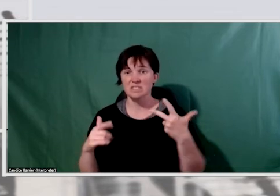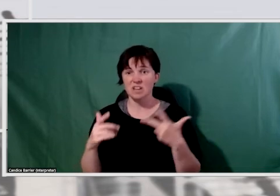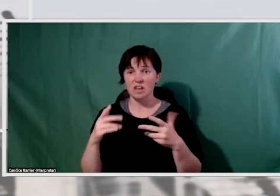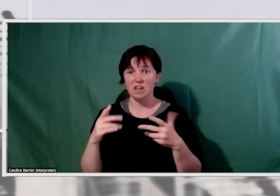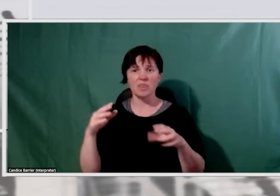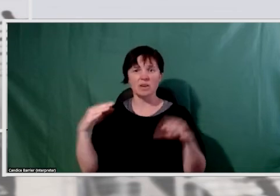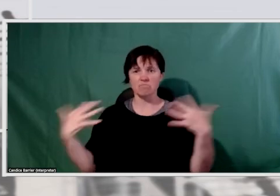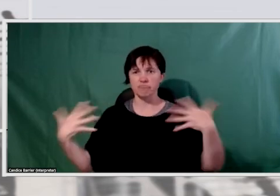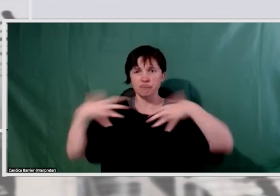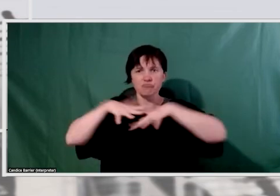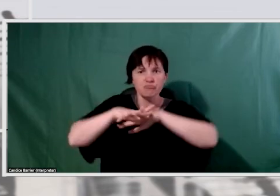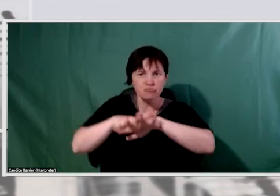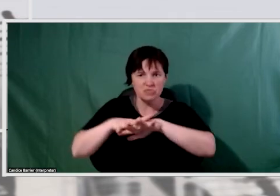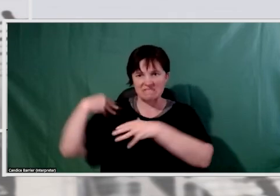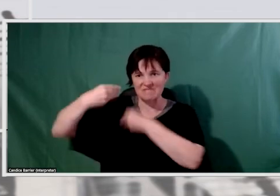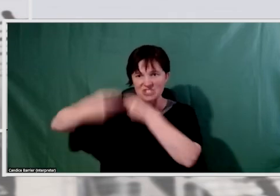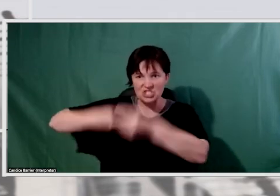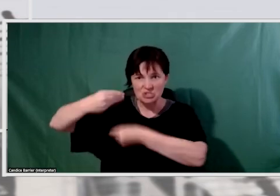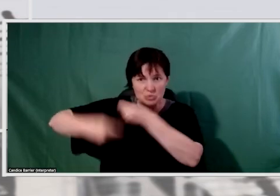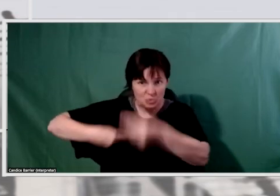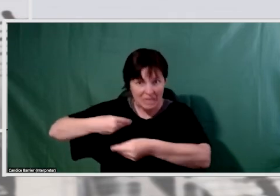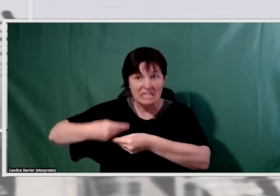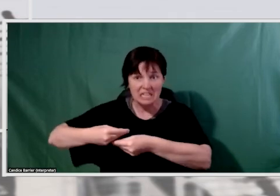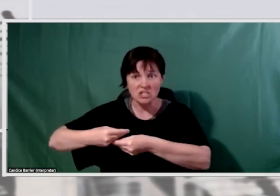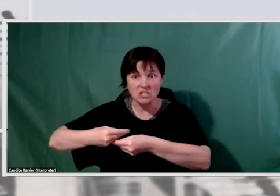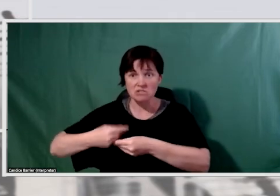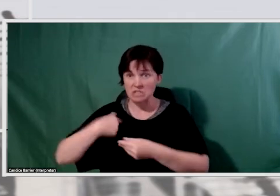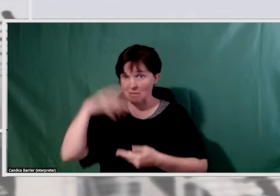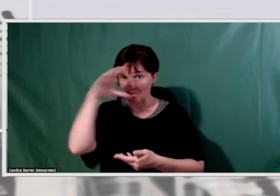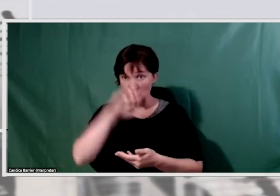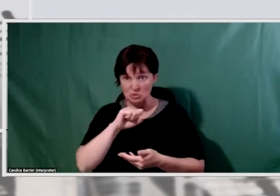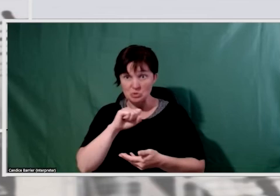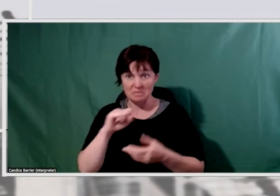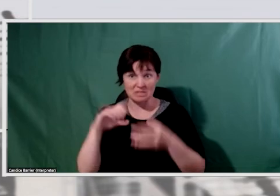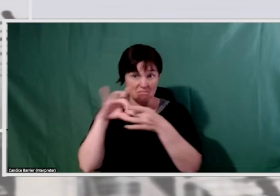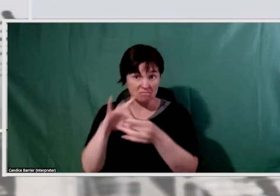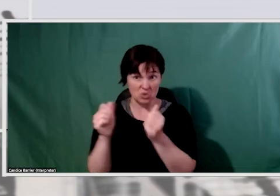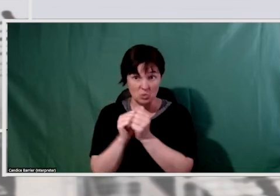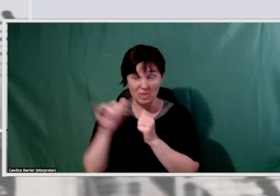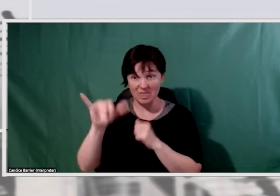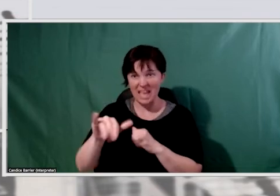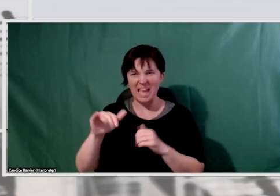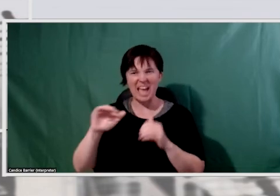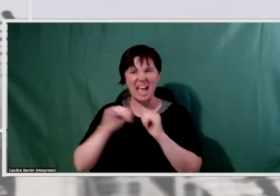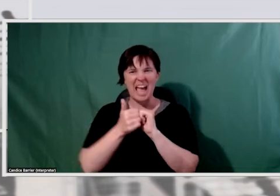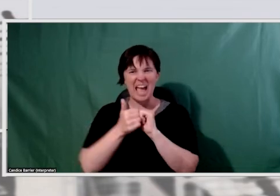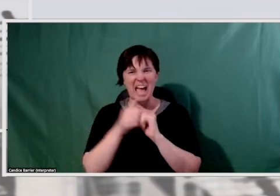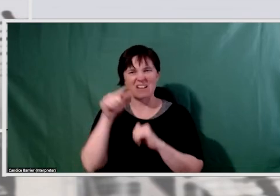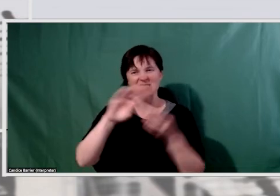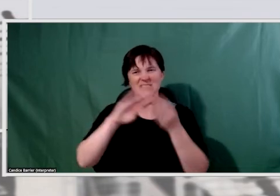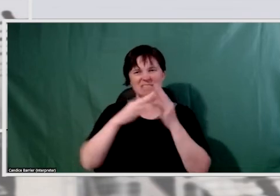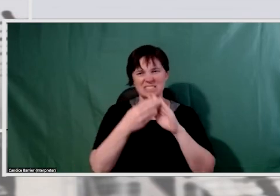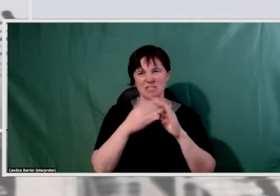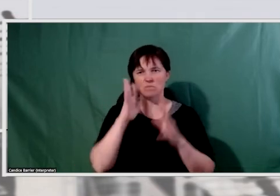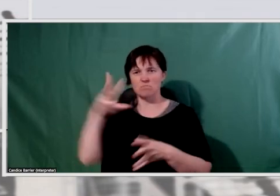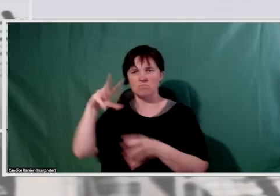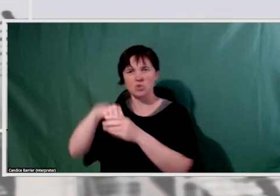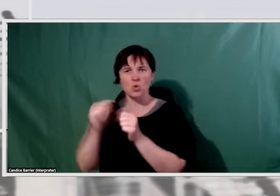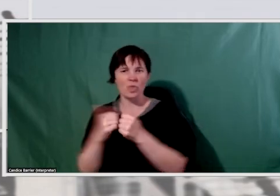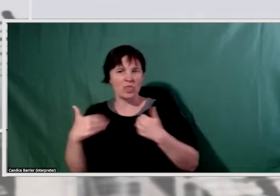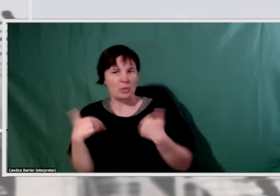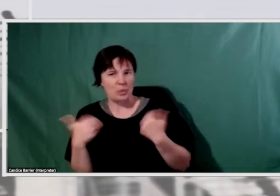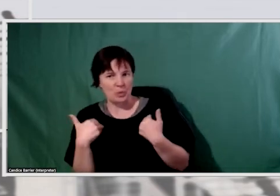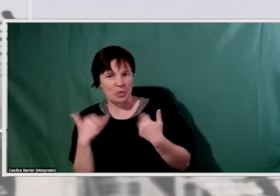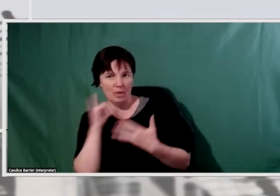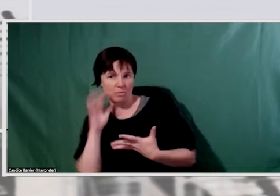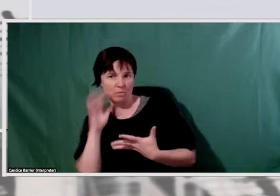conversation is I'm assuming that I can't see everybody that's on this call, but how does the city interact with the youth that'll actually be engaging in these places, and